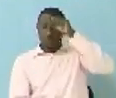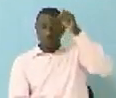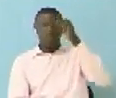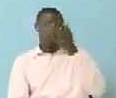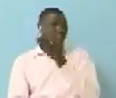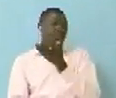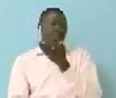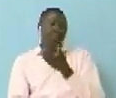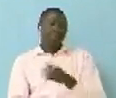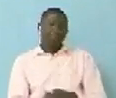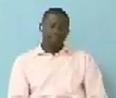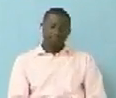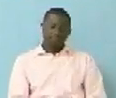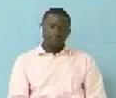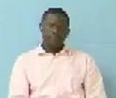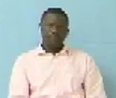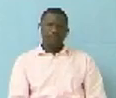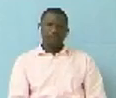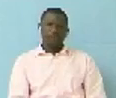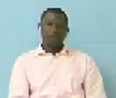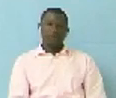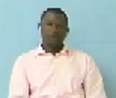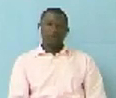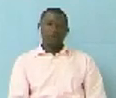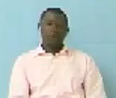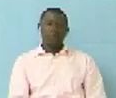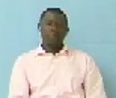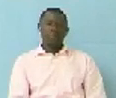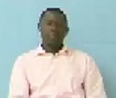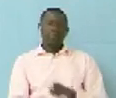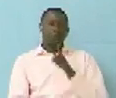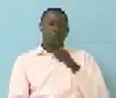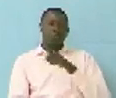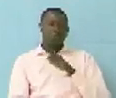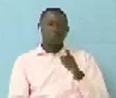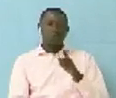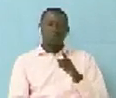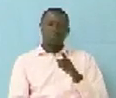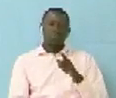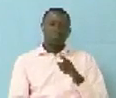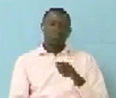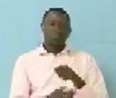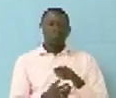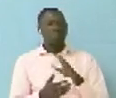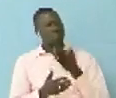is, you uncomfortable as some of the questions may